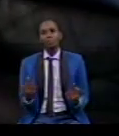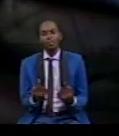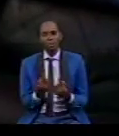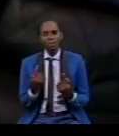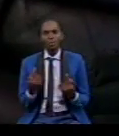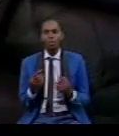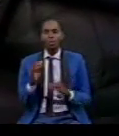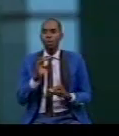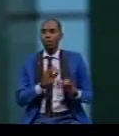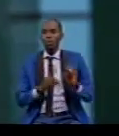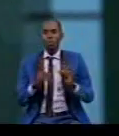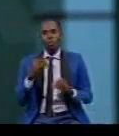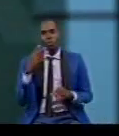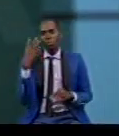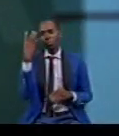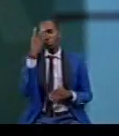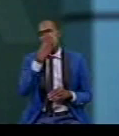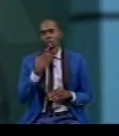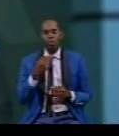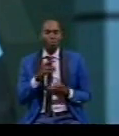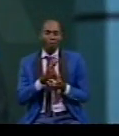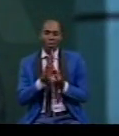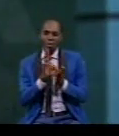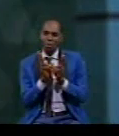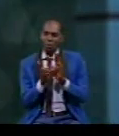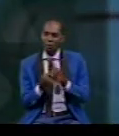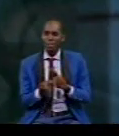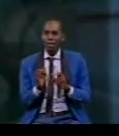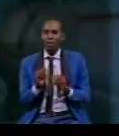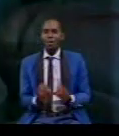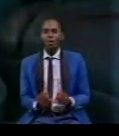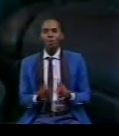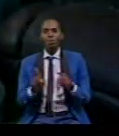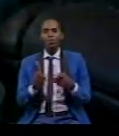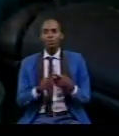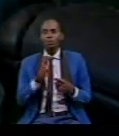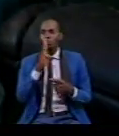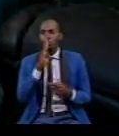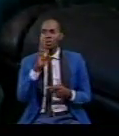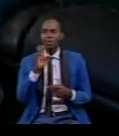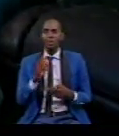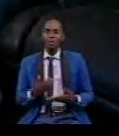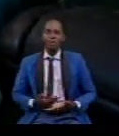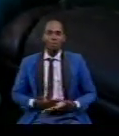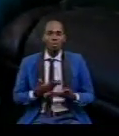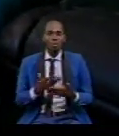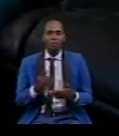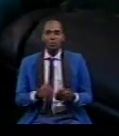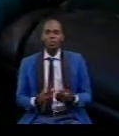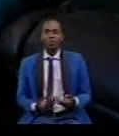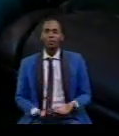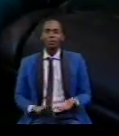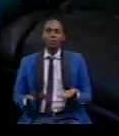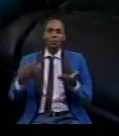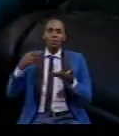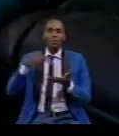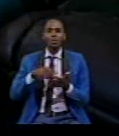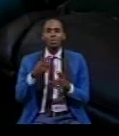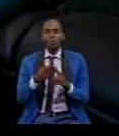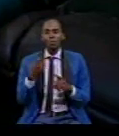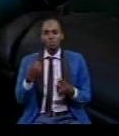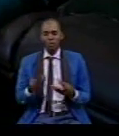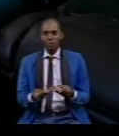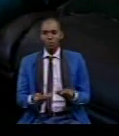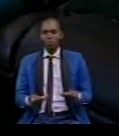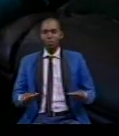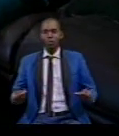the sins we commit, small, great, all the sins we commit of little size,